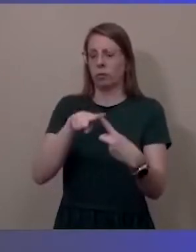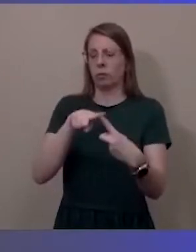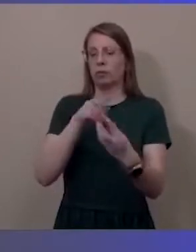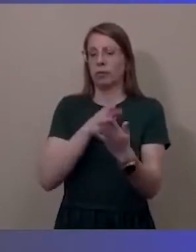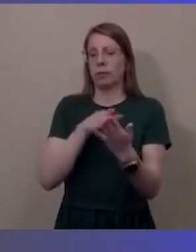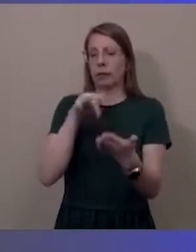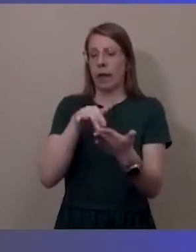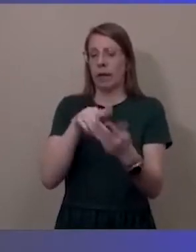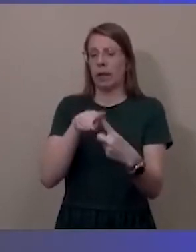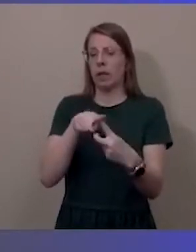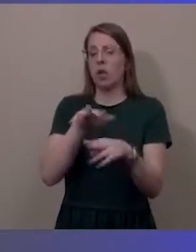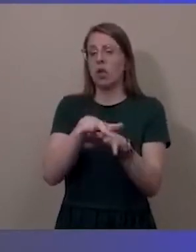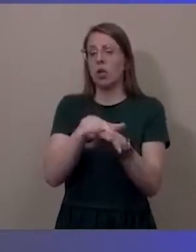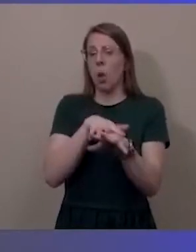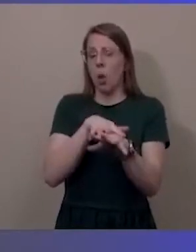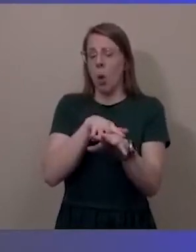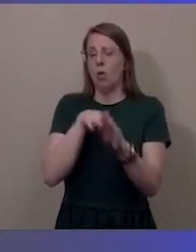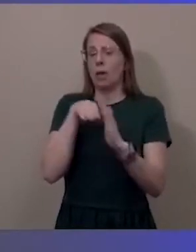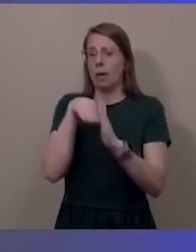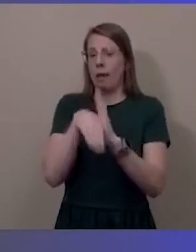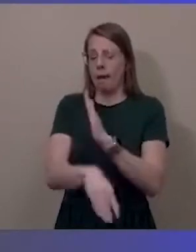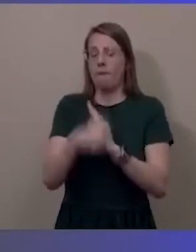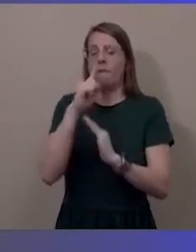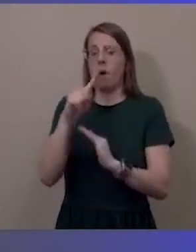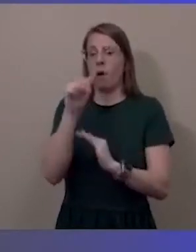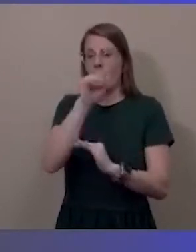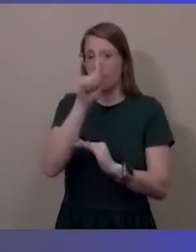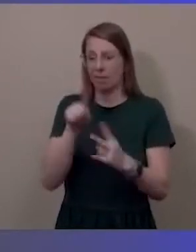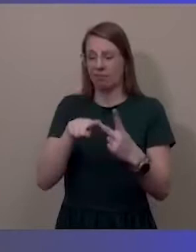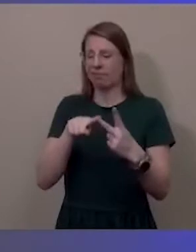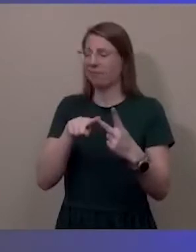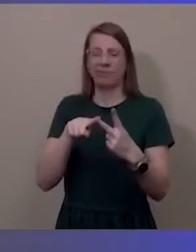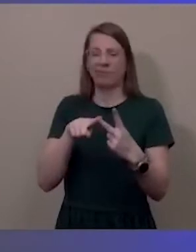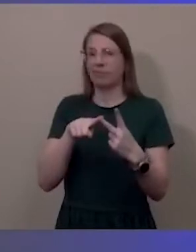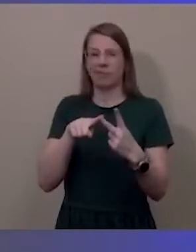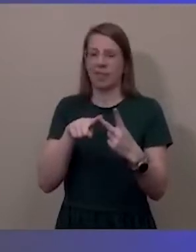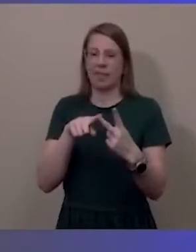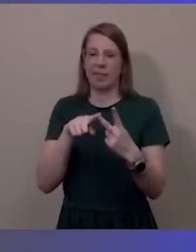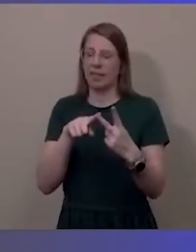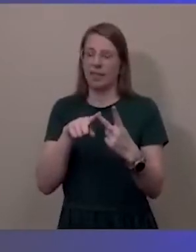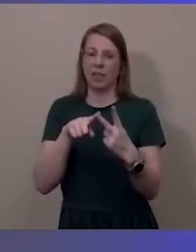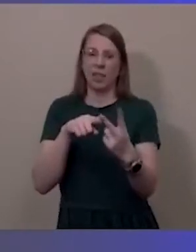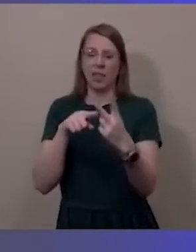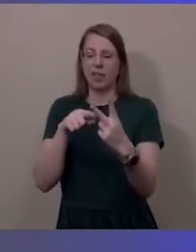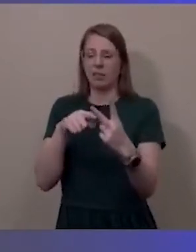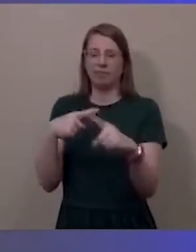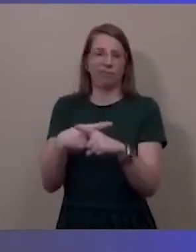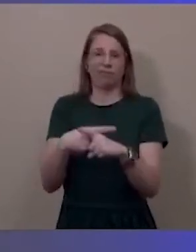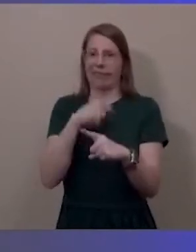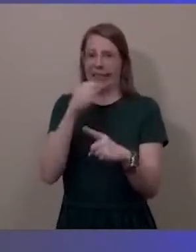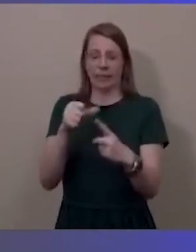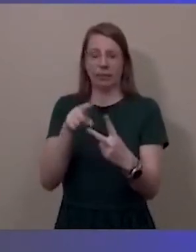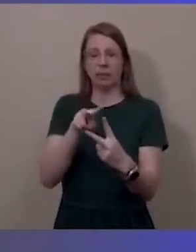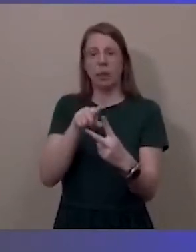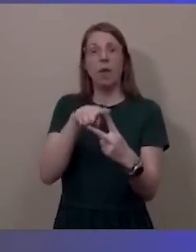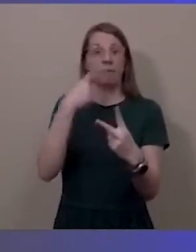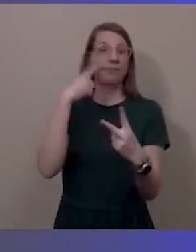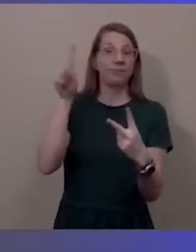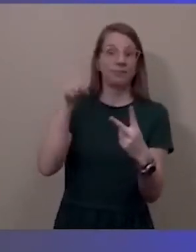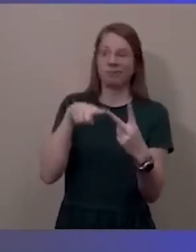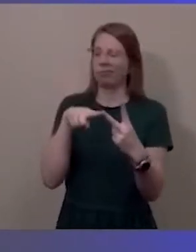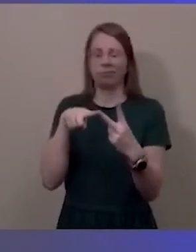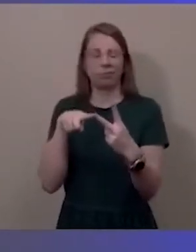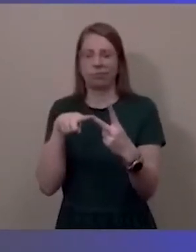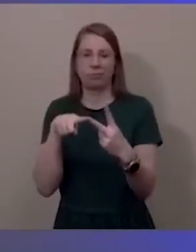it slowed decline in Alzheimer's, but the other didn't. So 2 major studies, one showing effectiveness and one